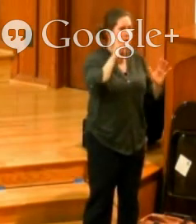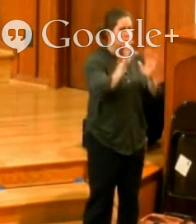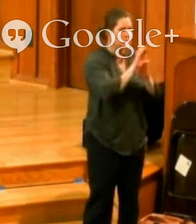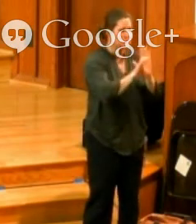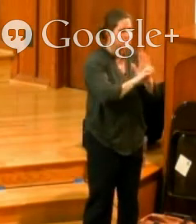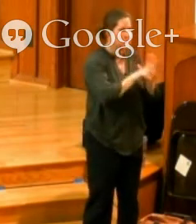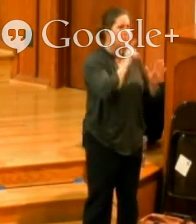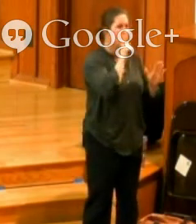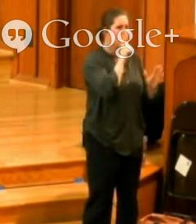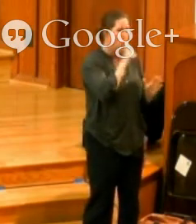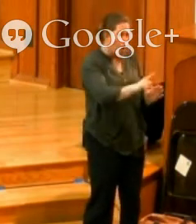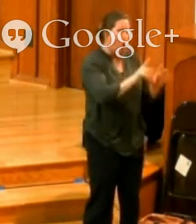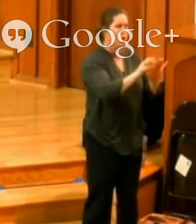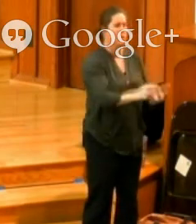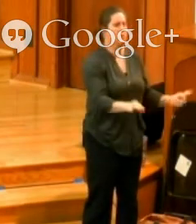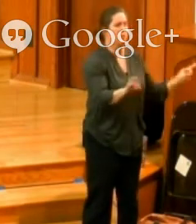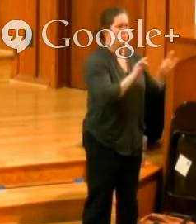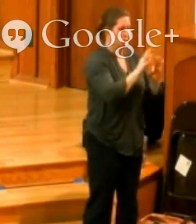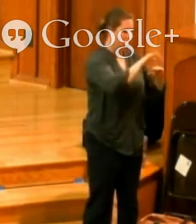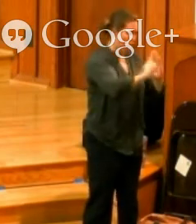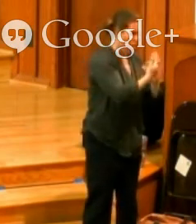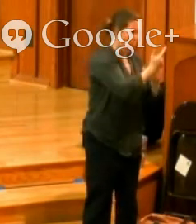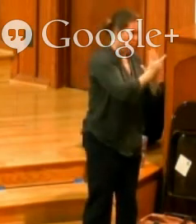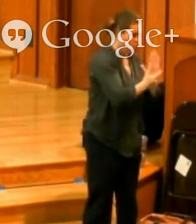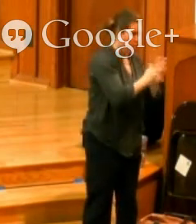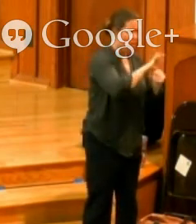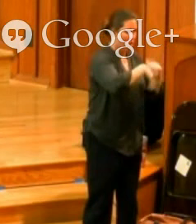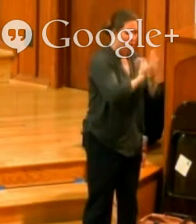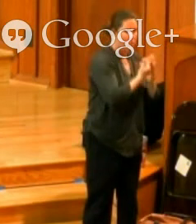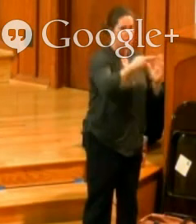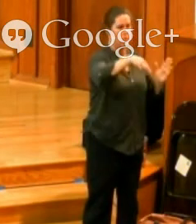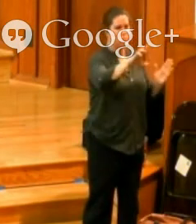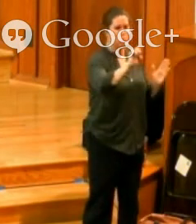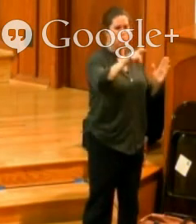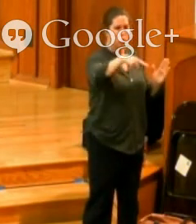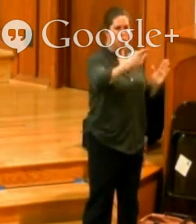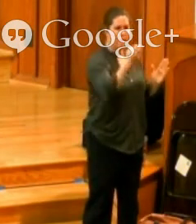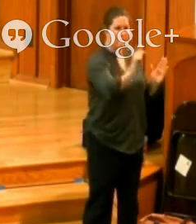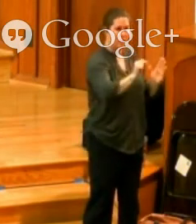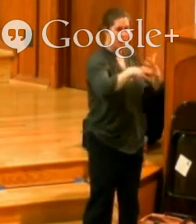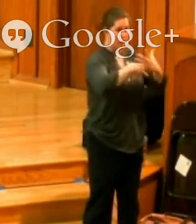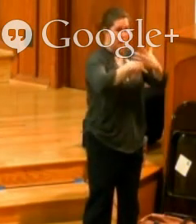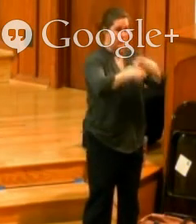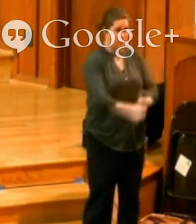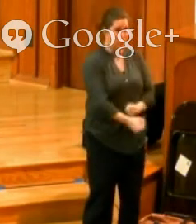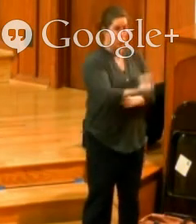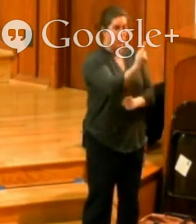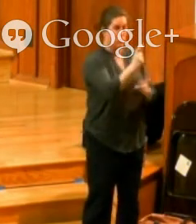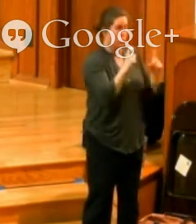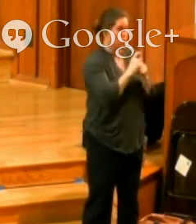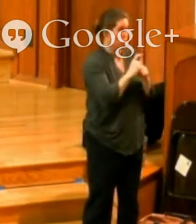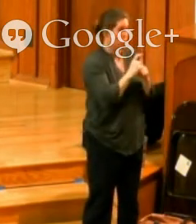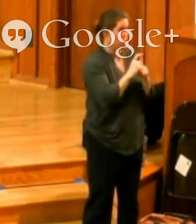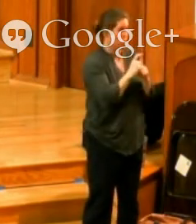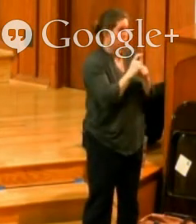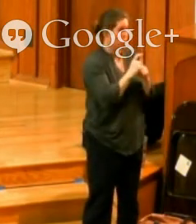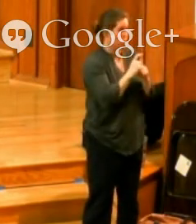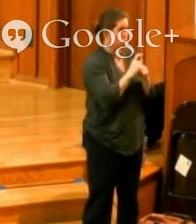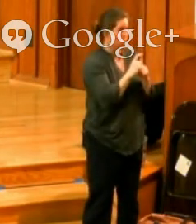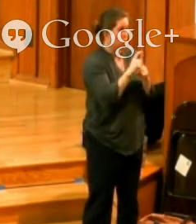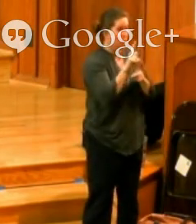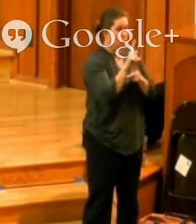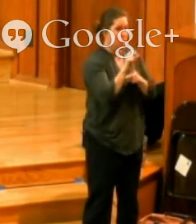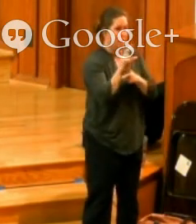commandments of God hang the entire law and the entire prophets, and they can be summarized in one word. And what is that word, everyone?